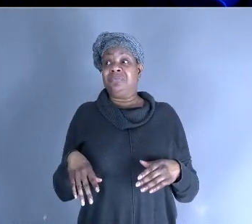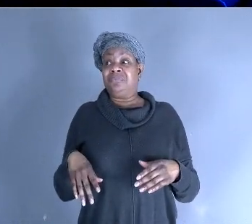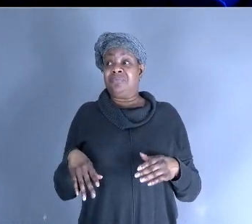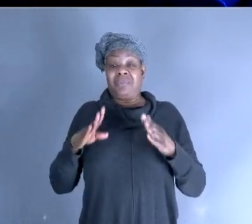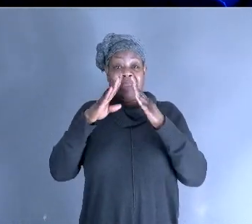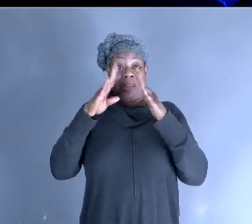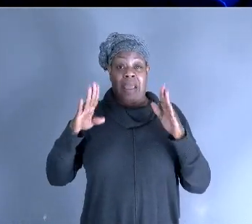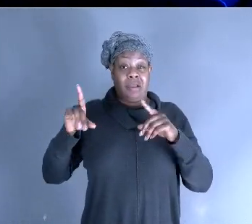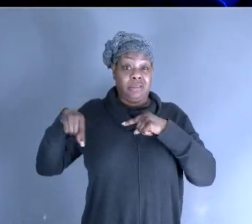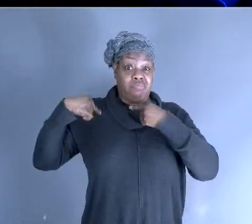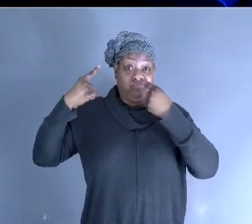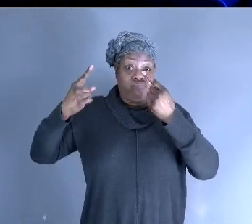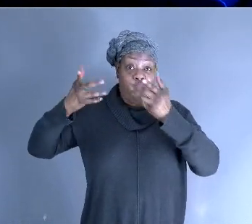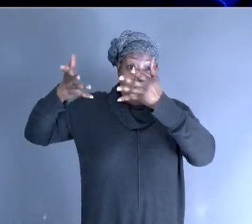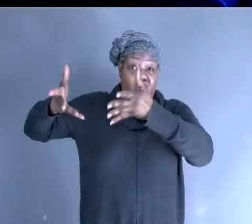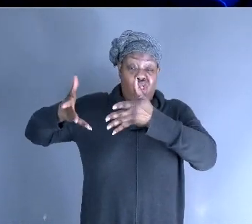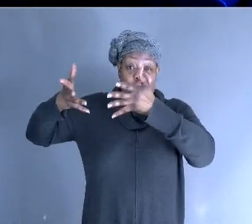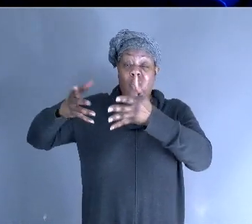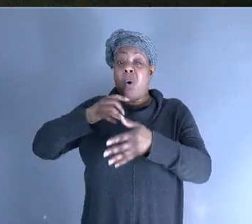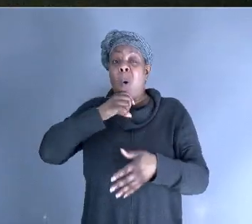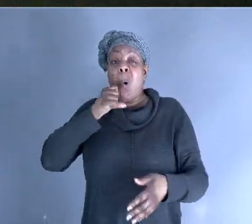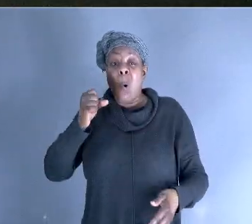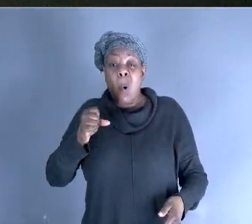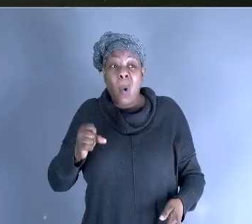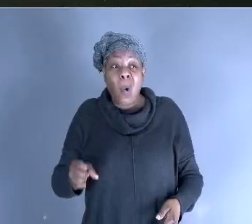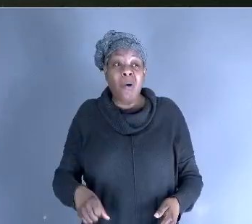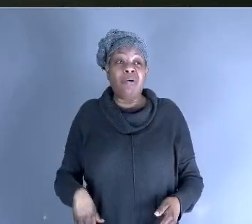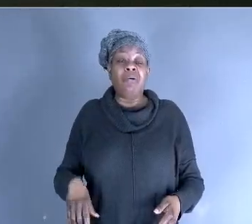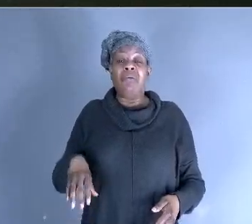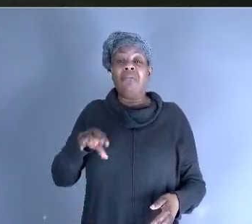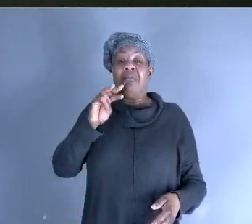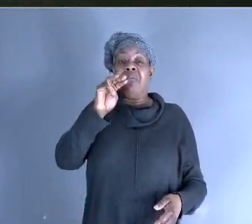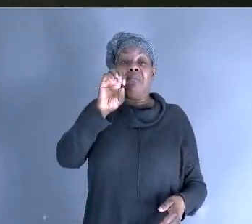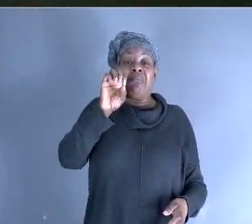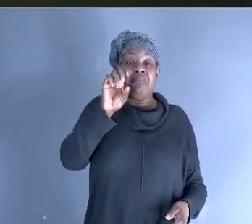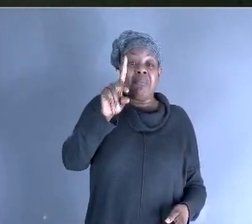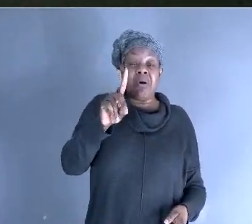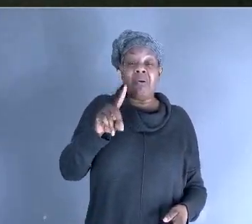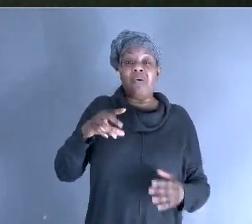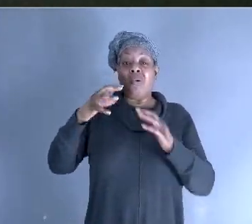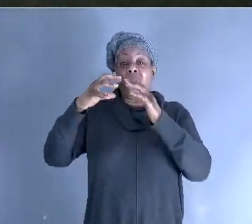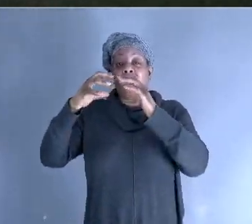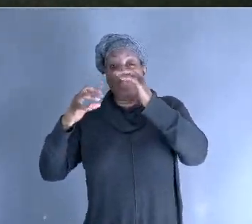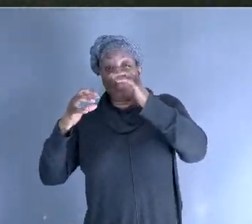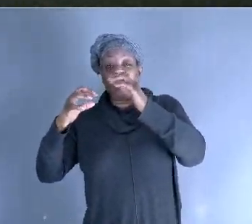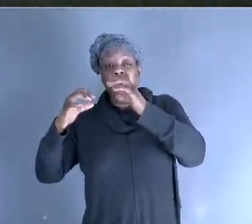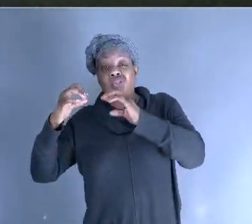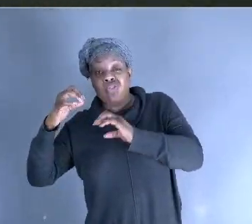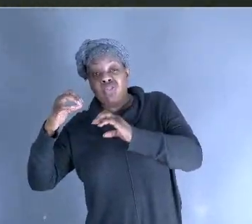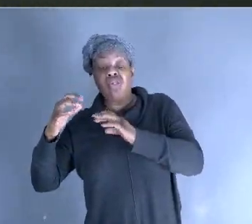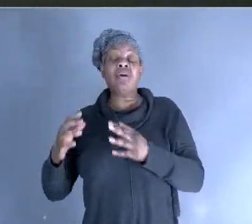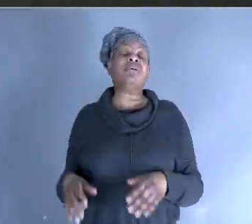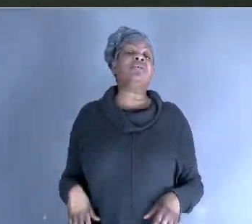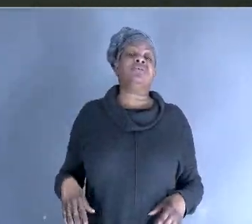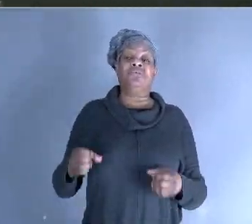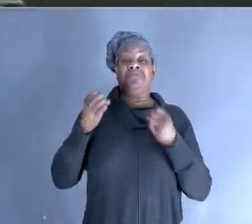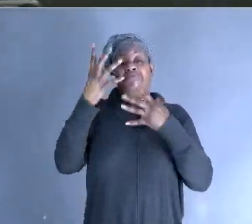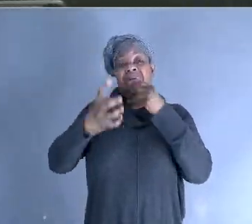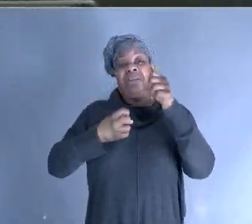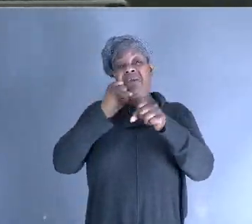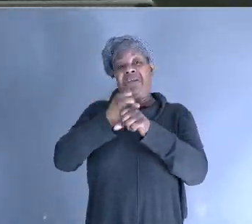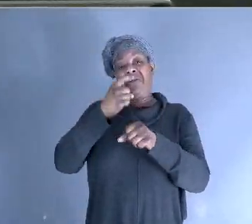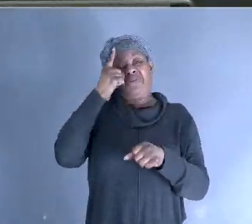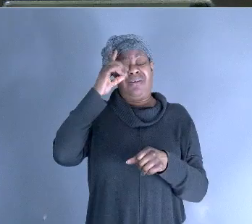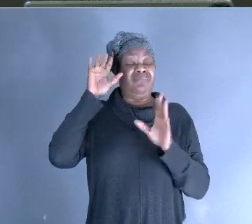been occupied it was mold throughout the house the house was just in bad repair and for many years we thought we would just tear it down